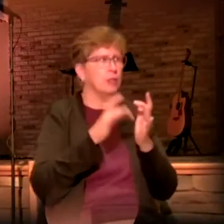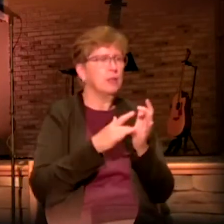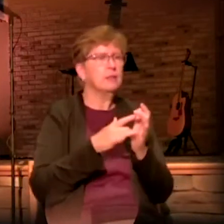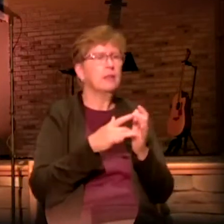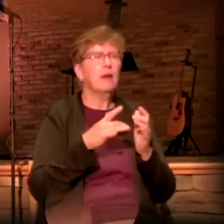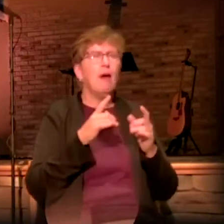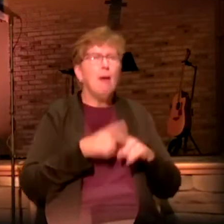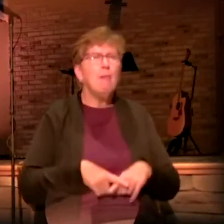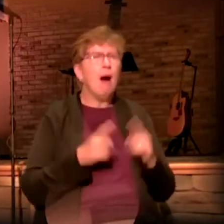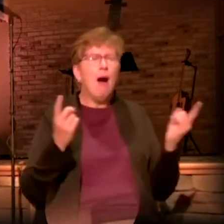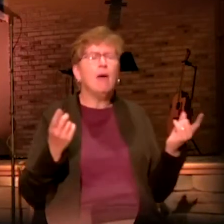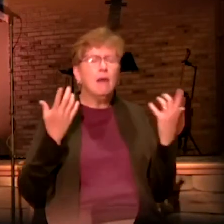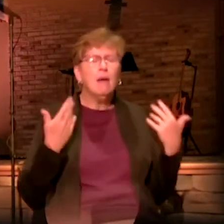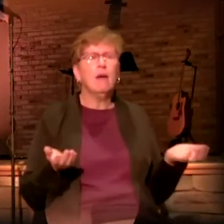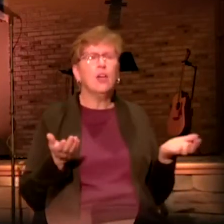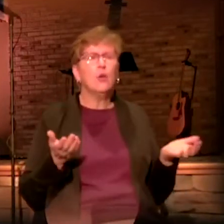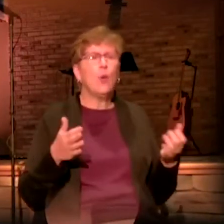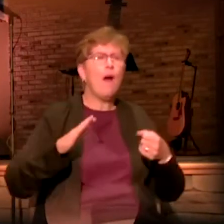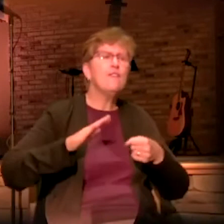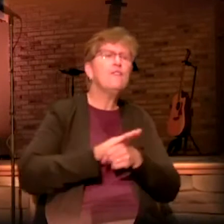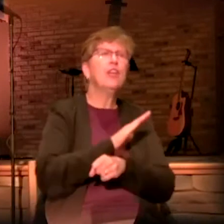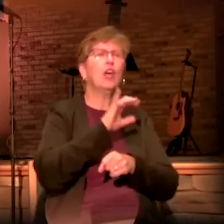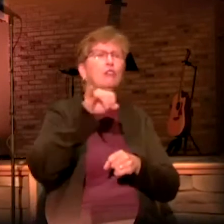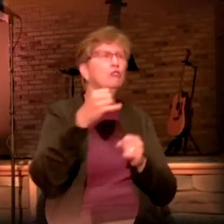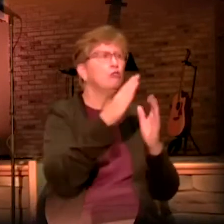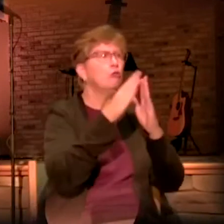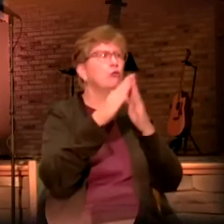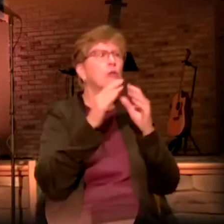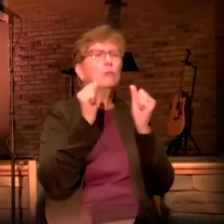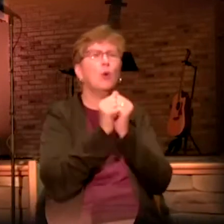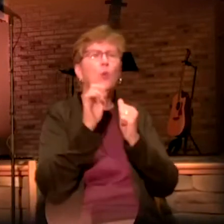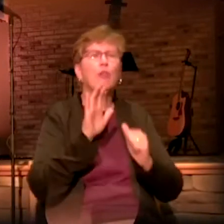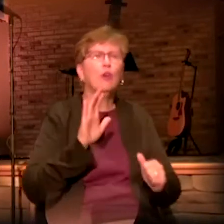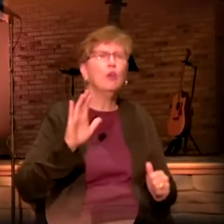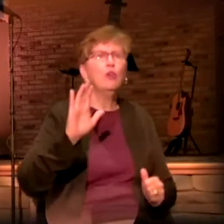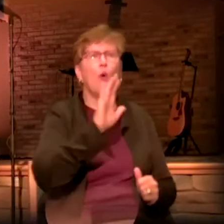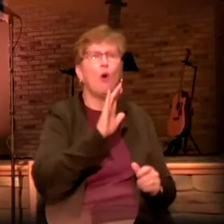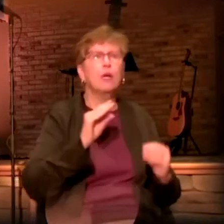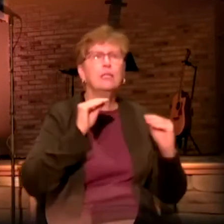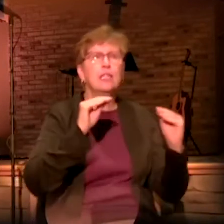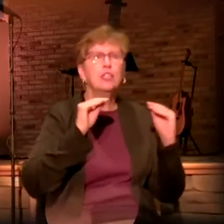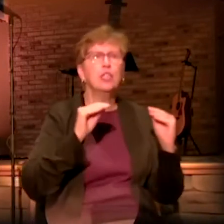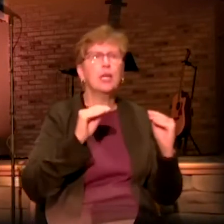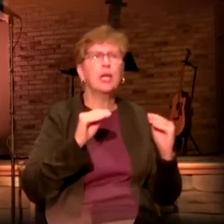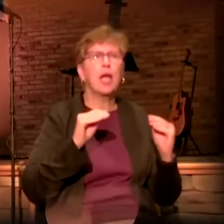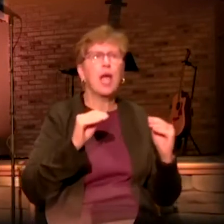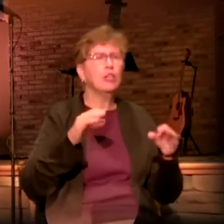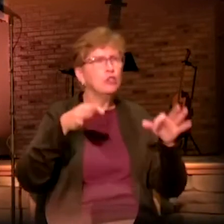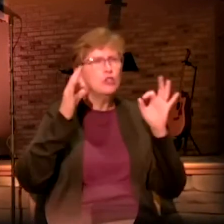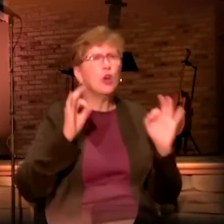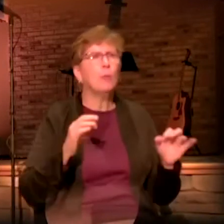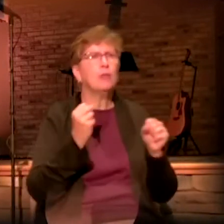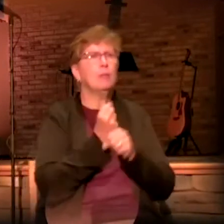"Yet, you have filled Jerusalem with your teaching and are determined to make us guilty of this